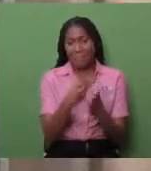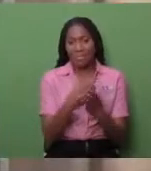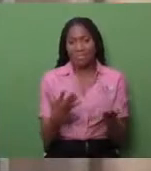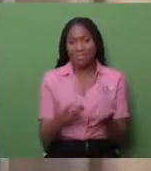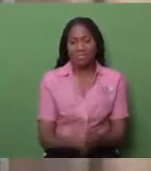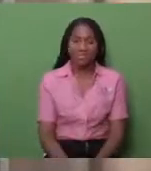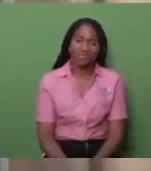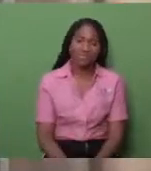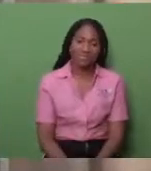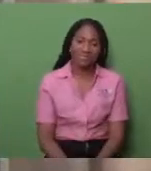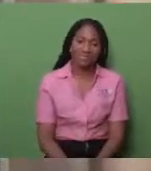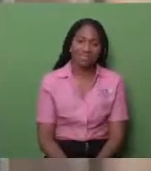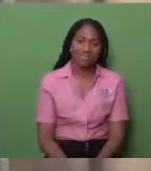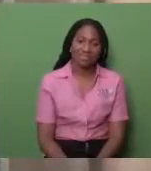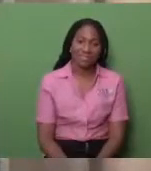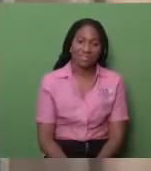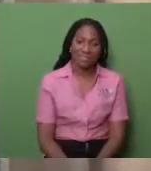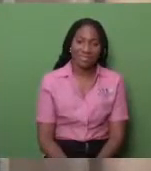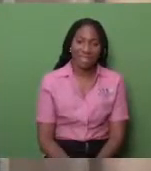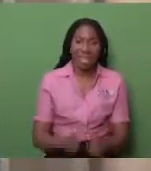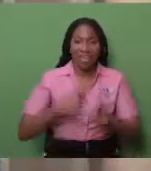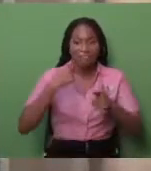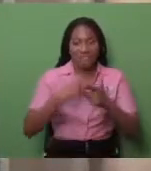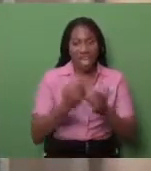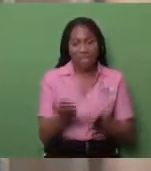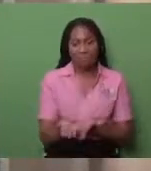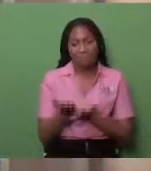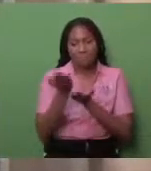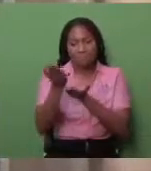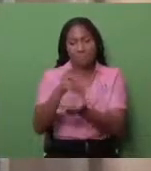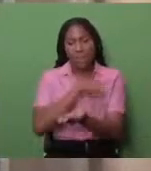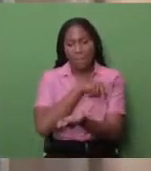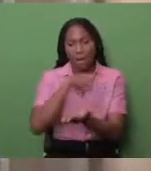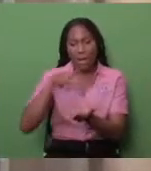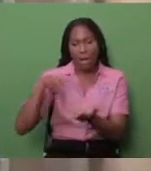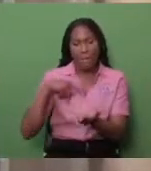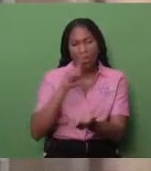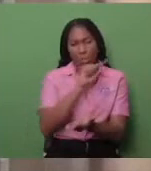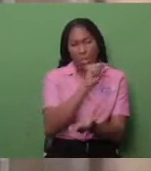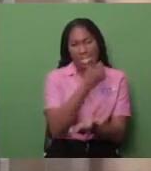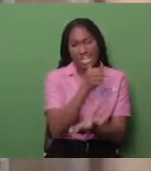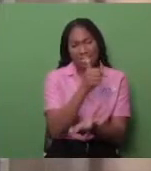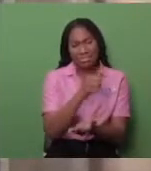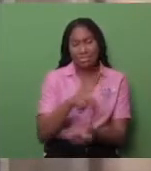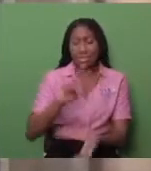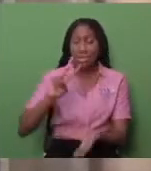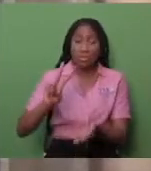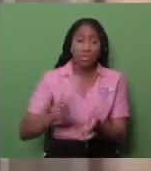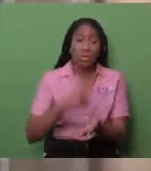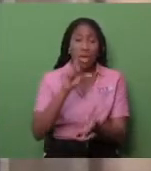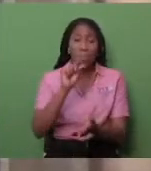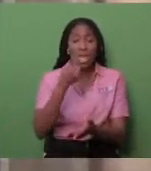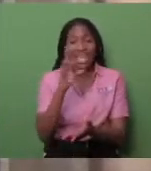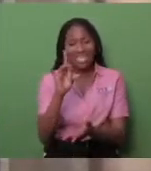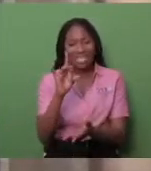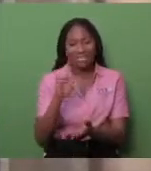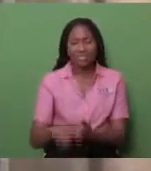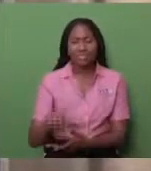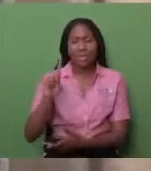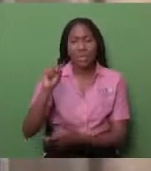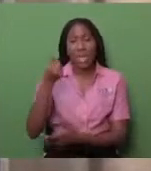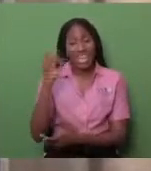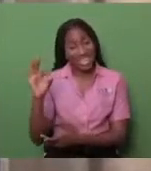This bill came to the parliament many incarnations, in 2010, twice in 2018, once in